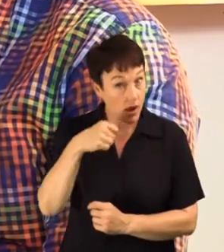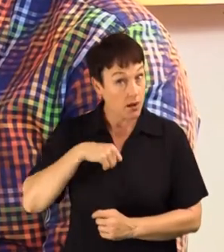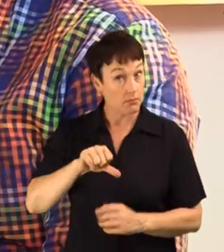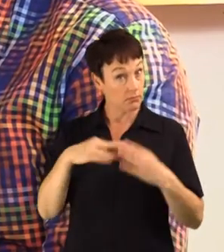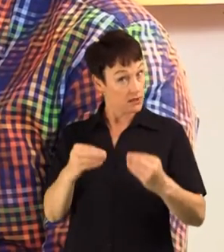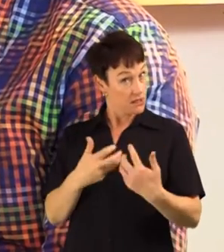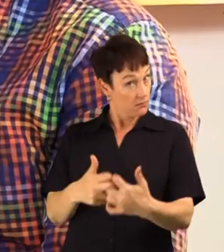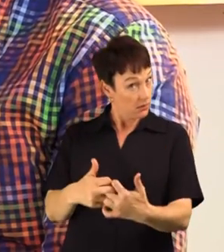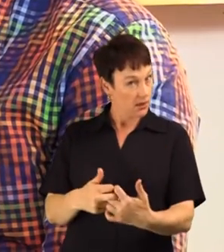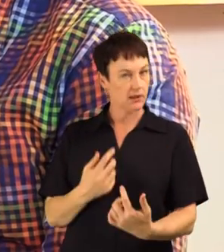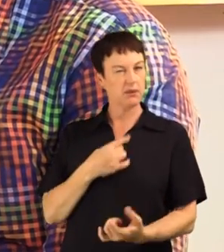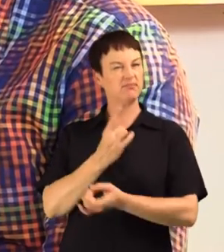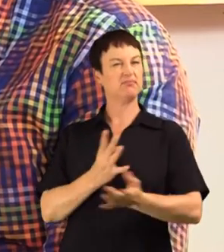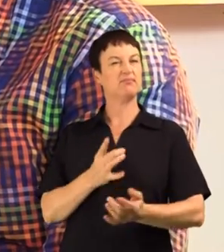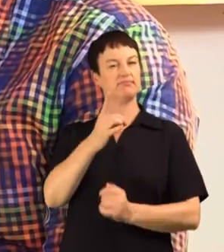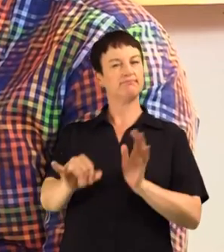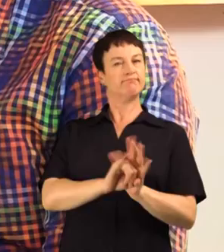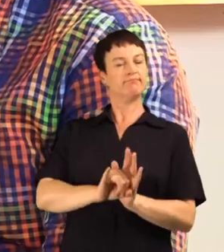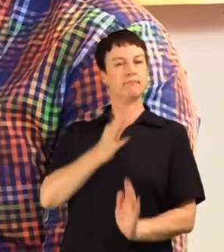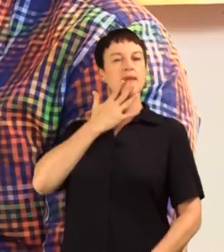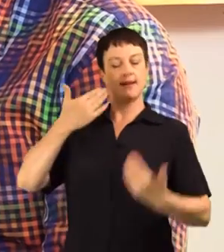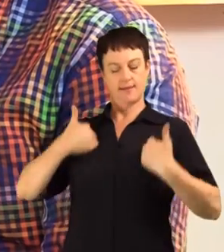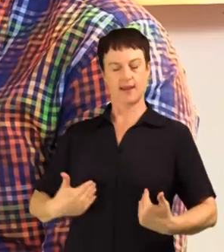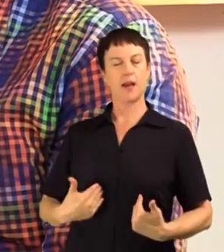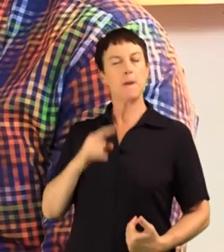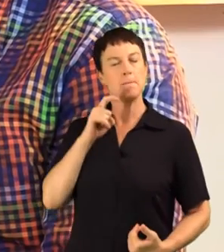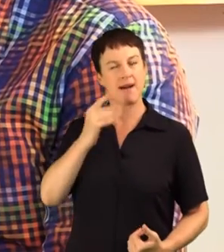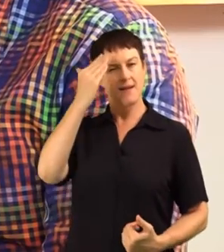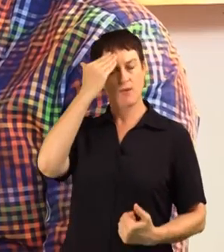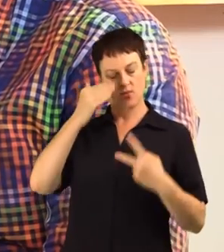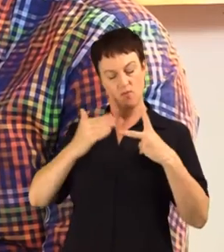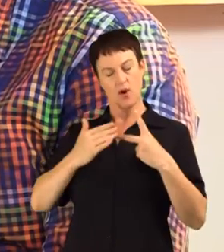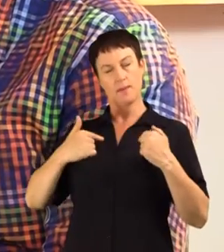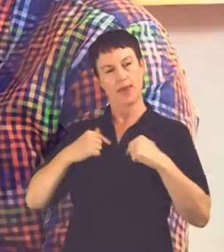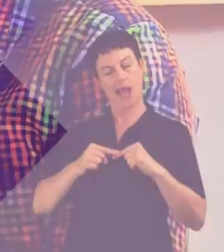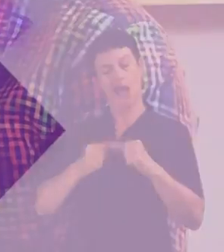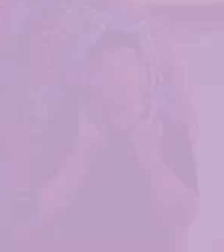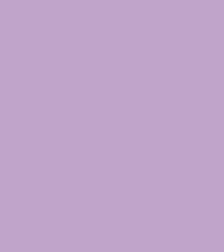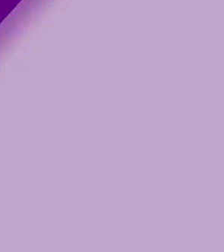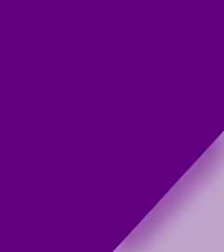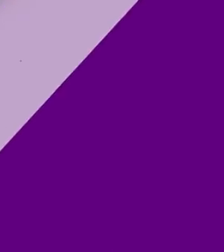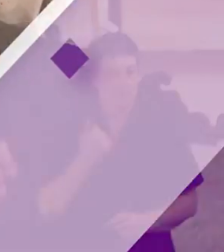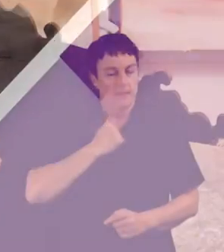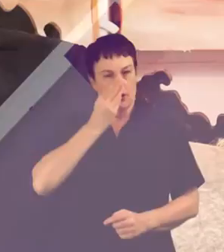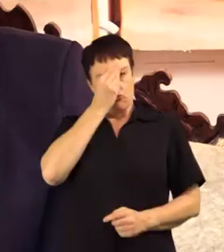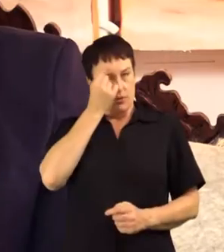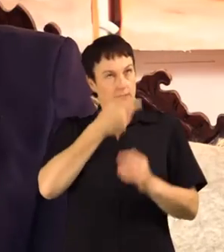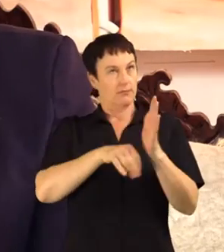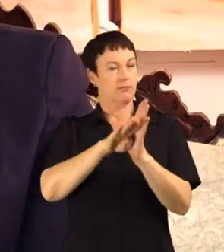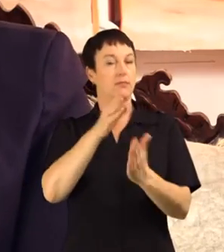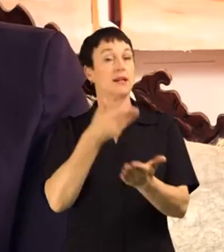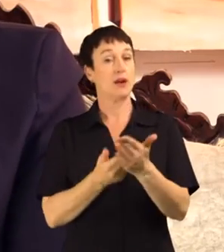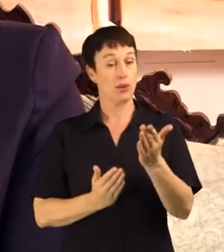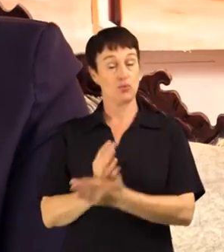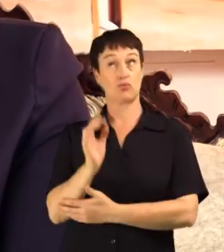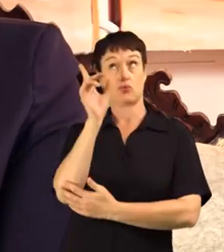to start a business to say, identify who you are. Know your unique selling point. Recognize your gifts. All of